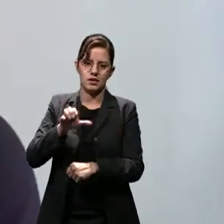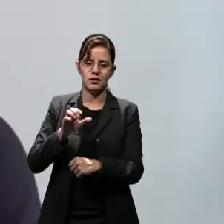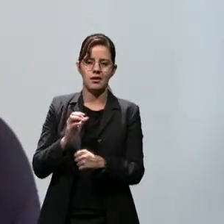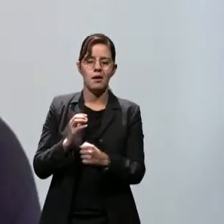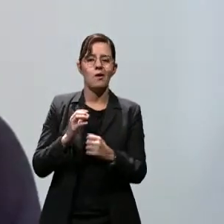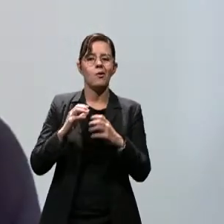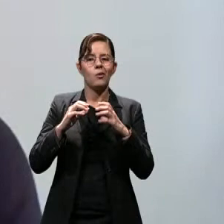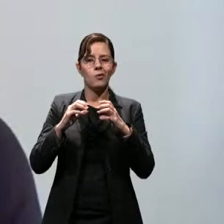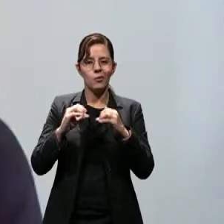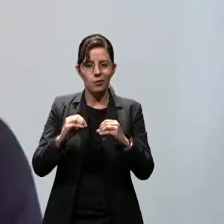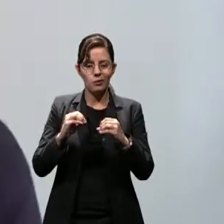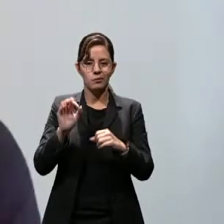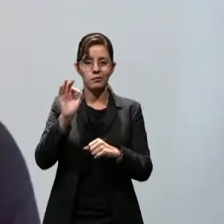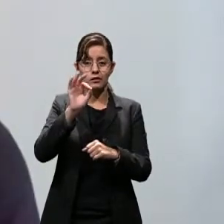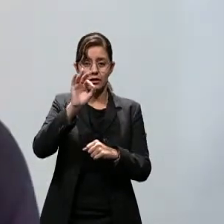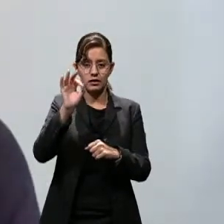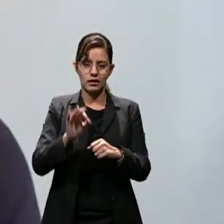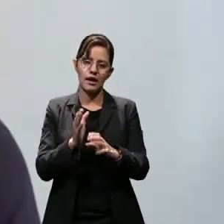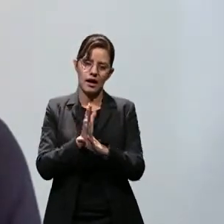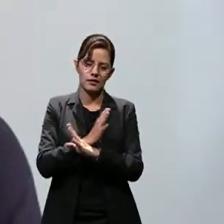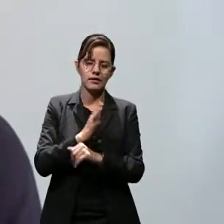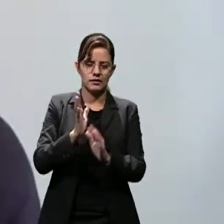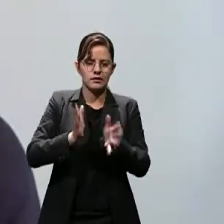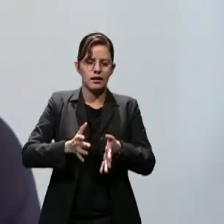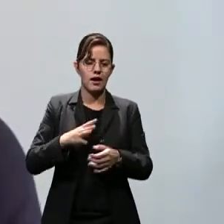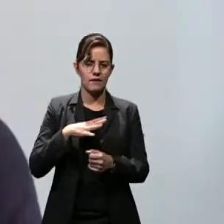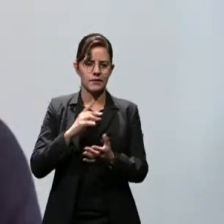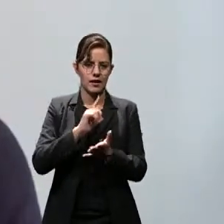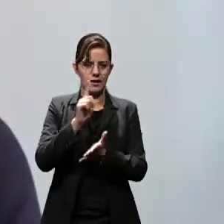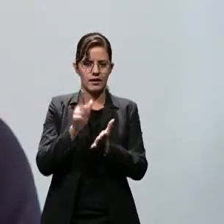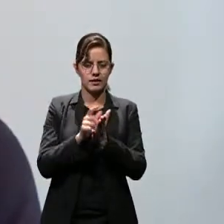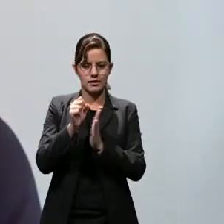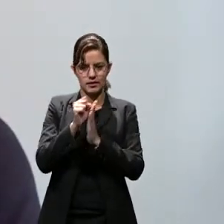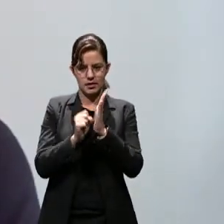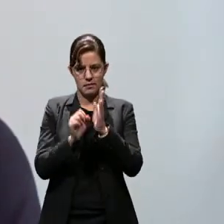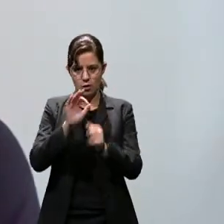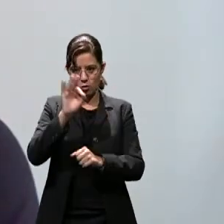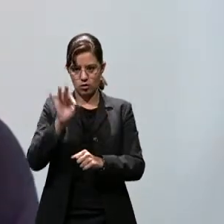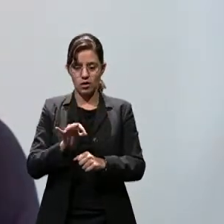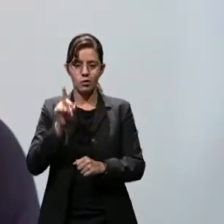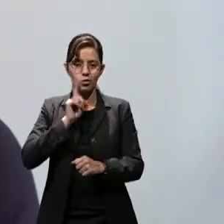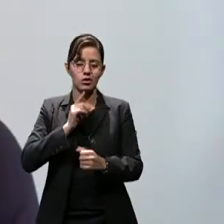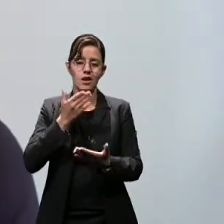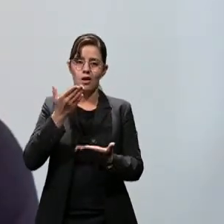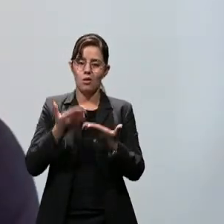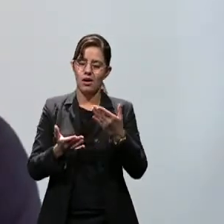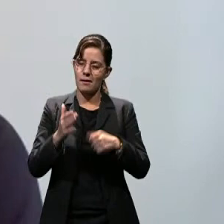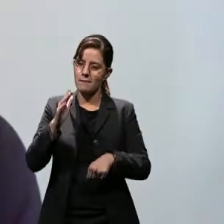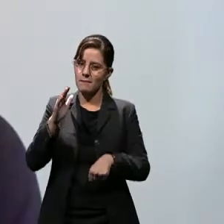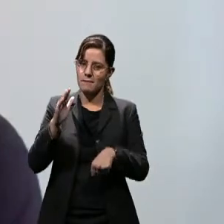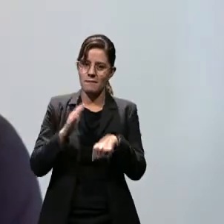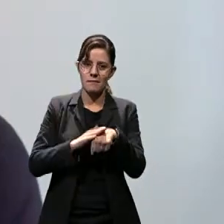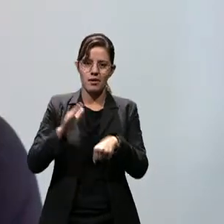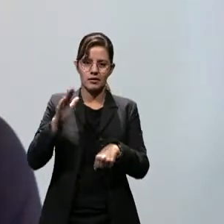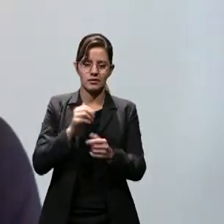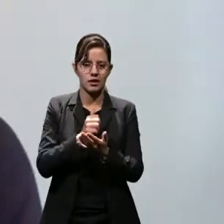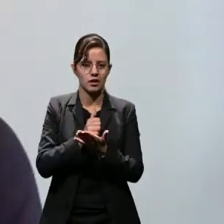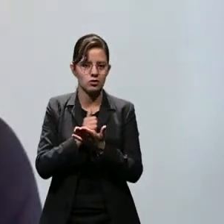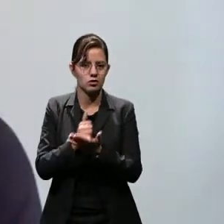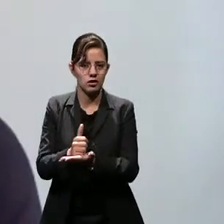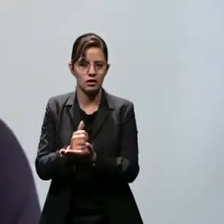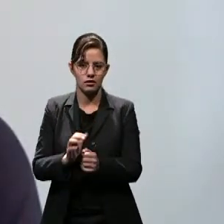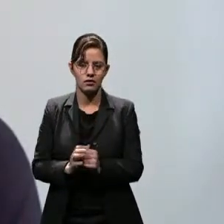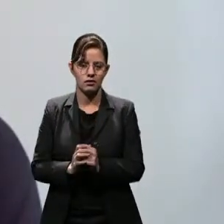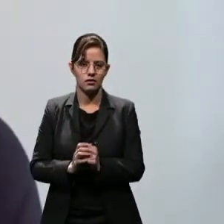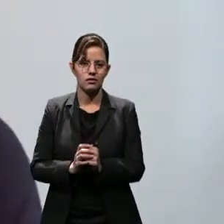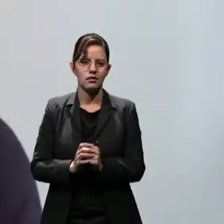of the quotas that already existed. So we want to continue going forward and correcting the mechanisms that exist